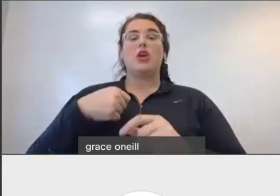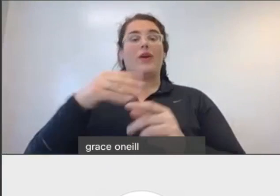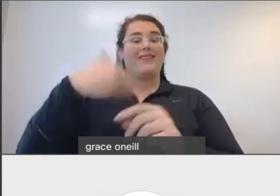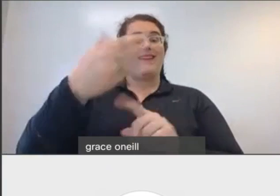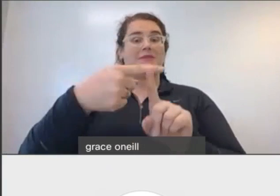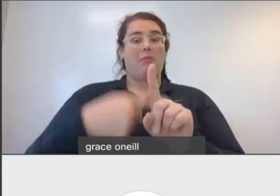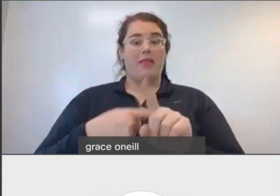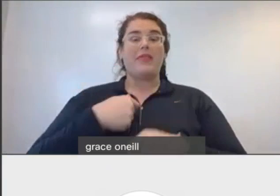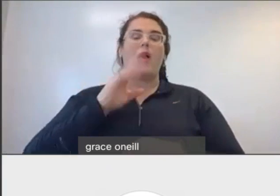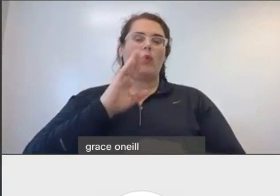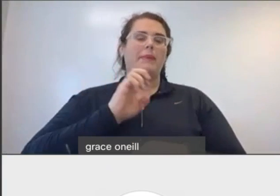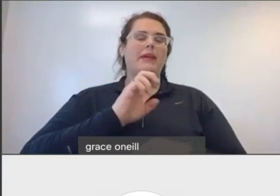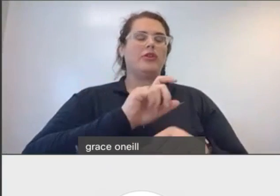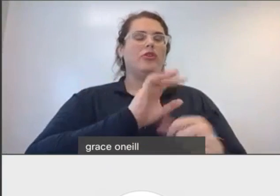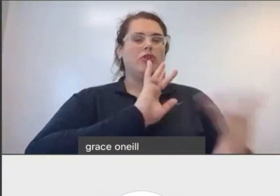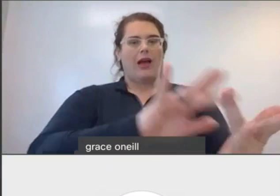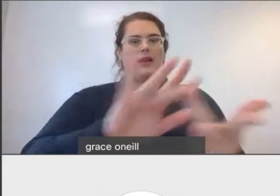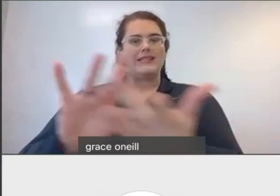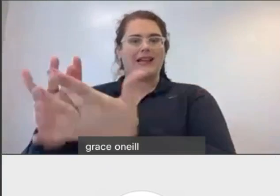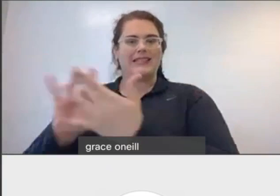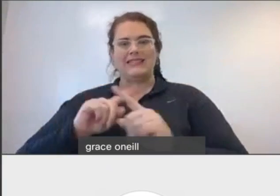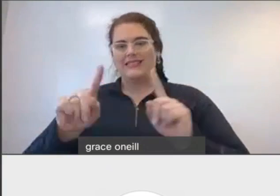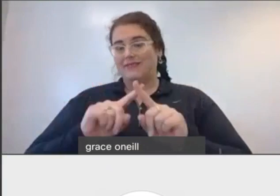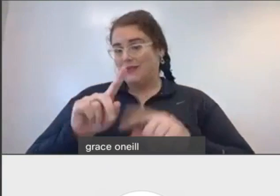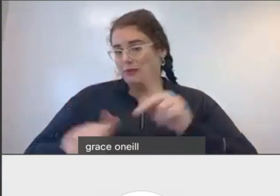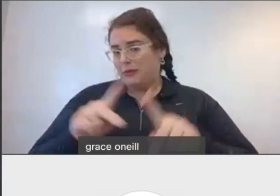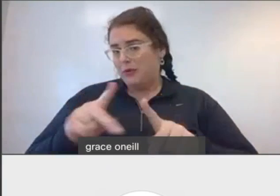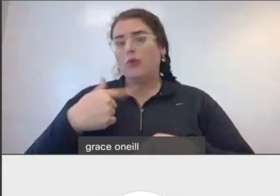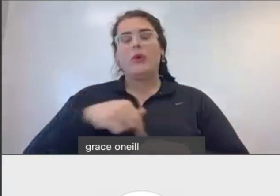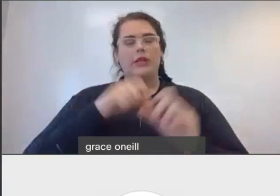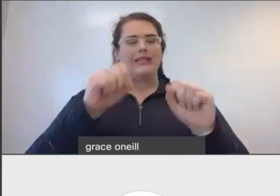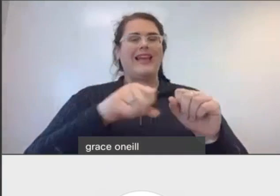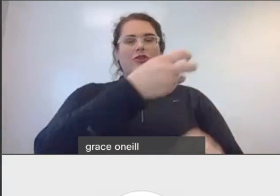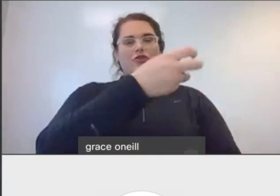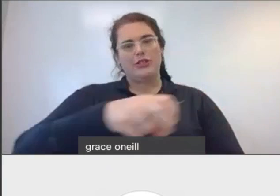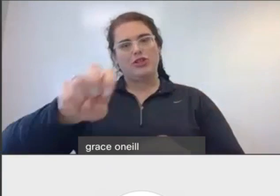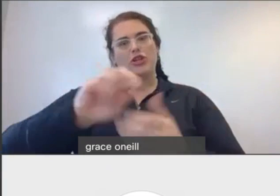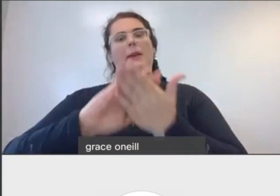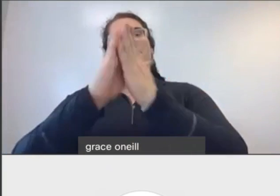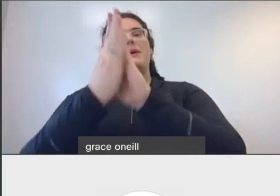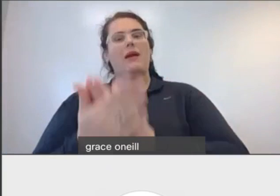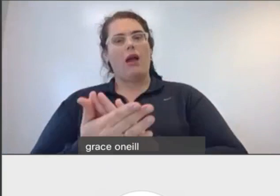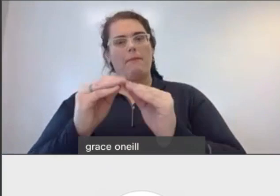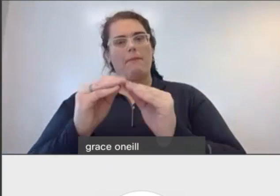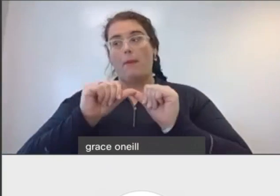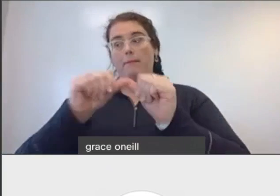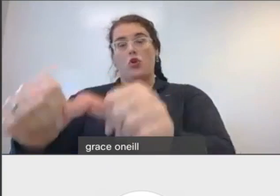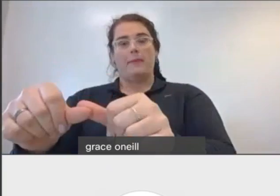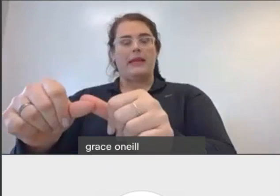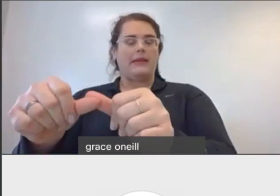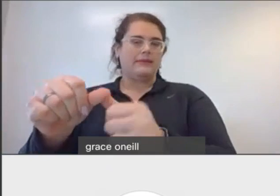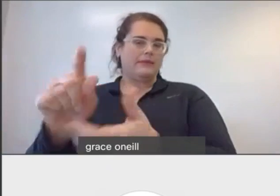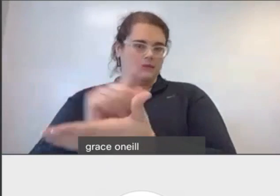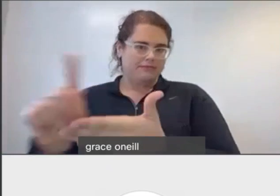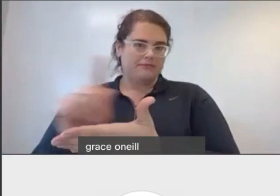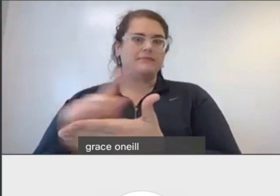can transition to a more permanent and regular part of how we do our